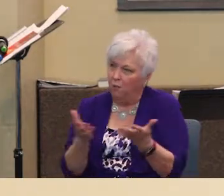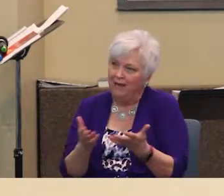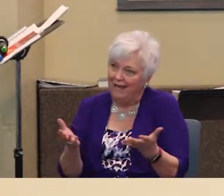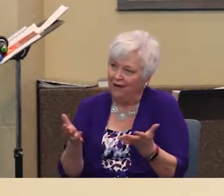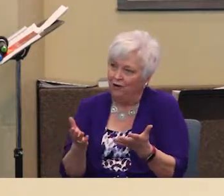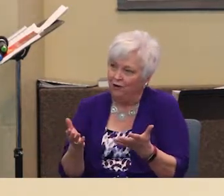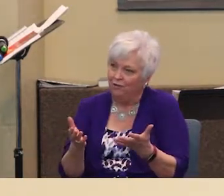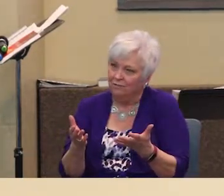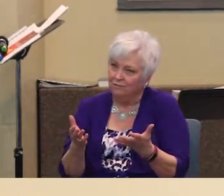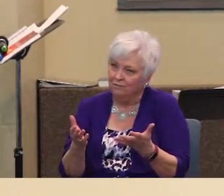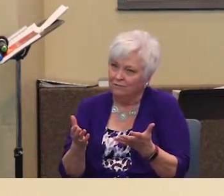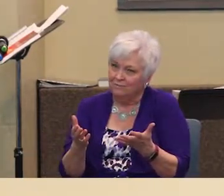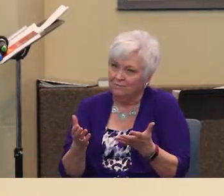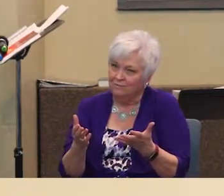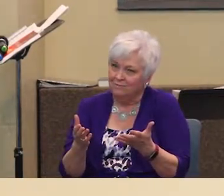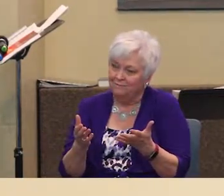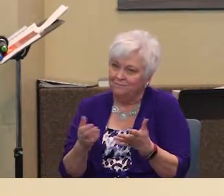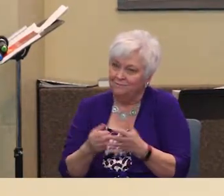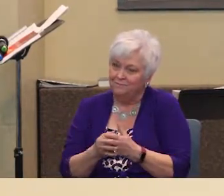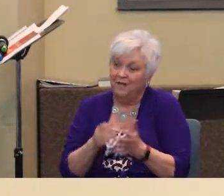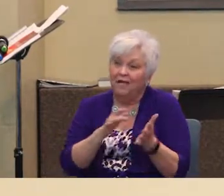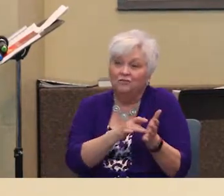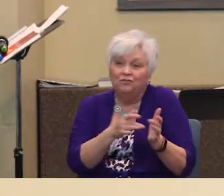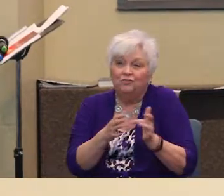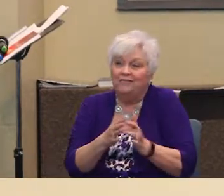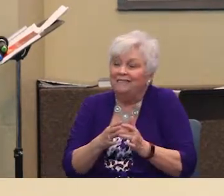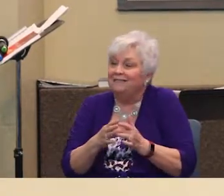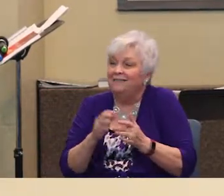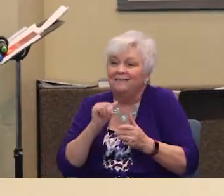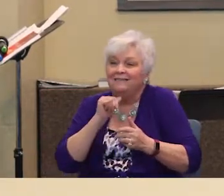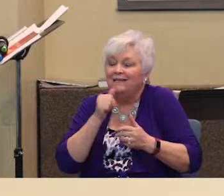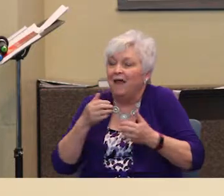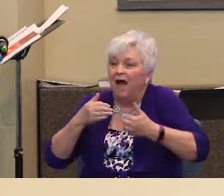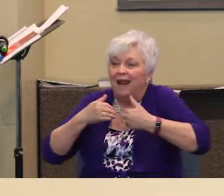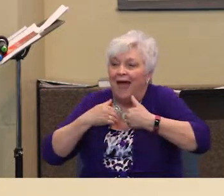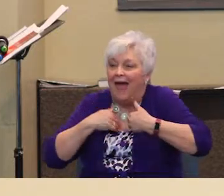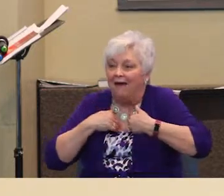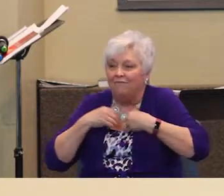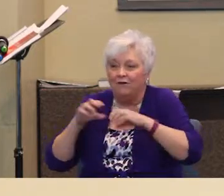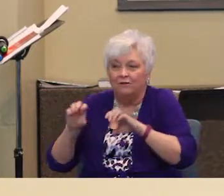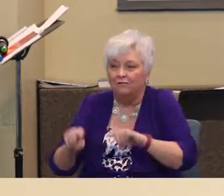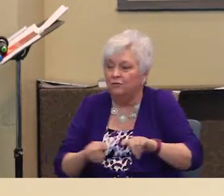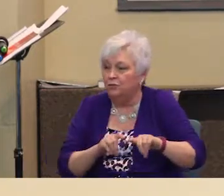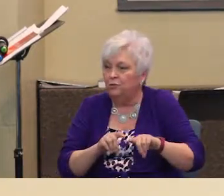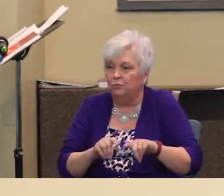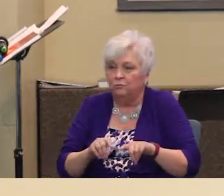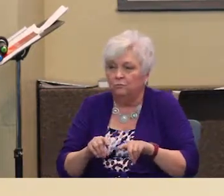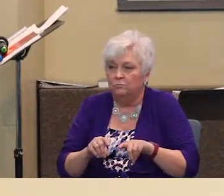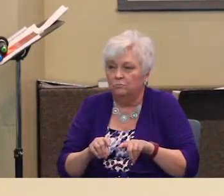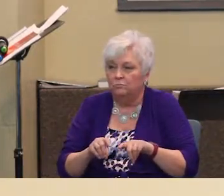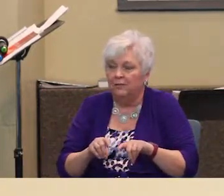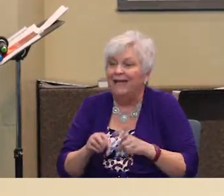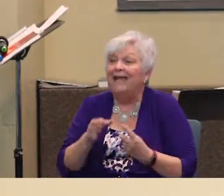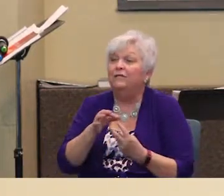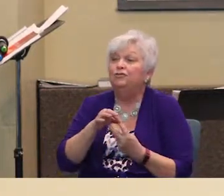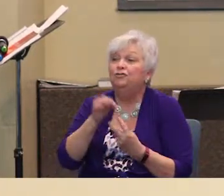See, Jesus didn't have to do what he did. He chose to do what he